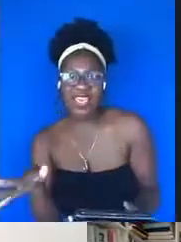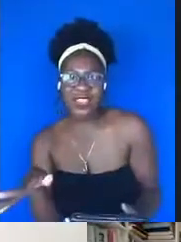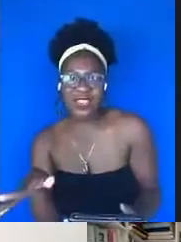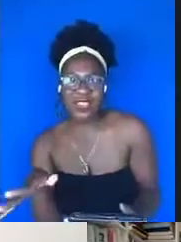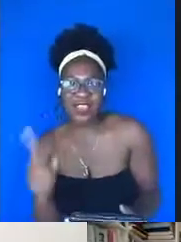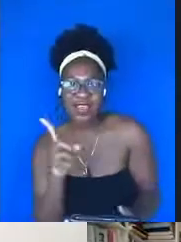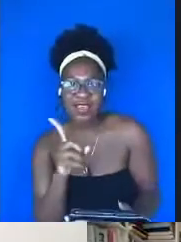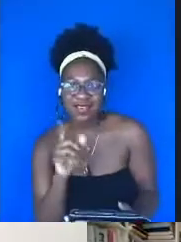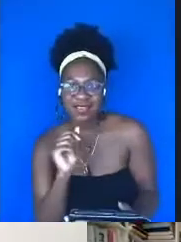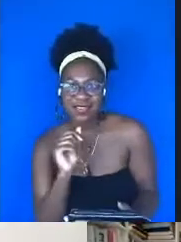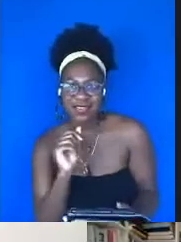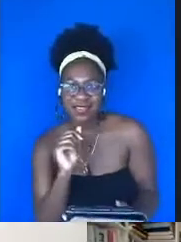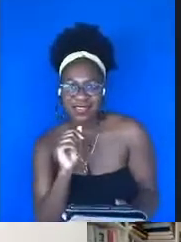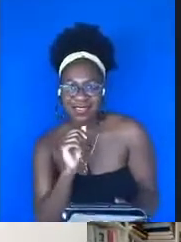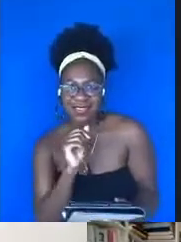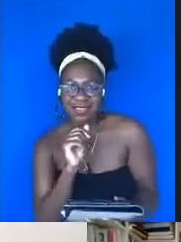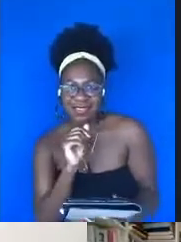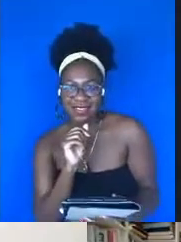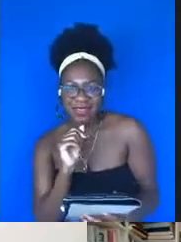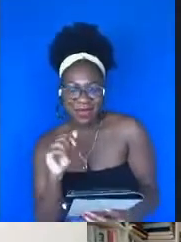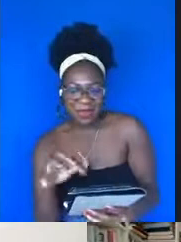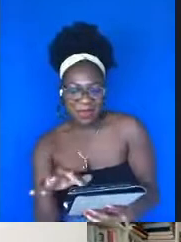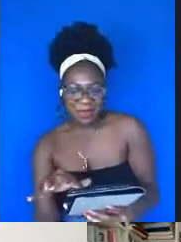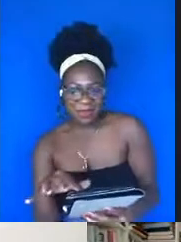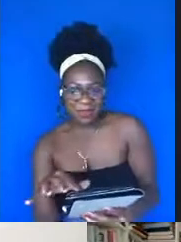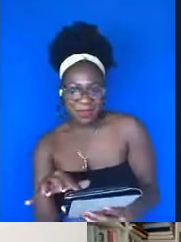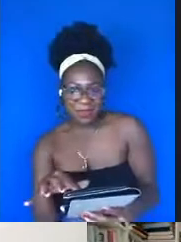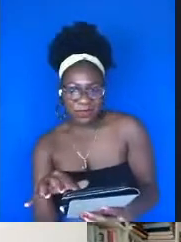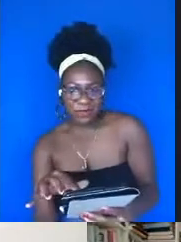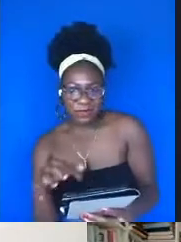Upon the heath. There to meet with